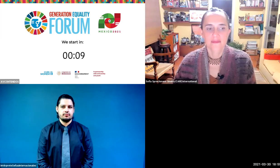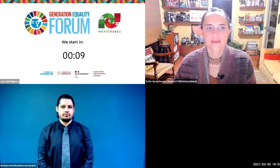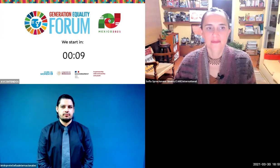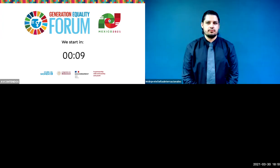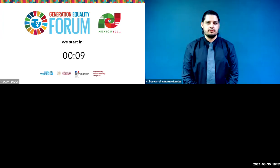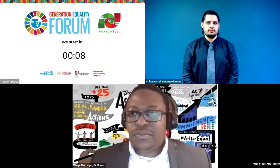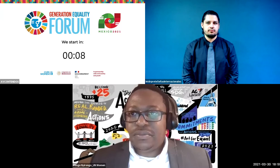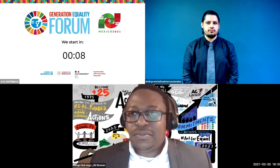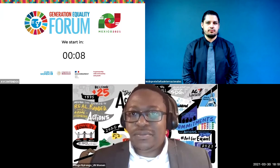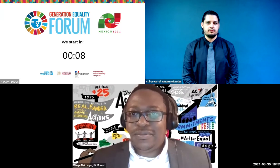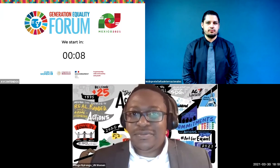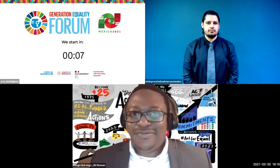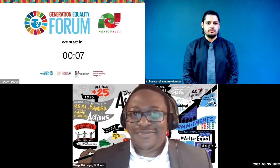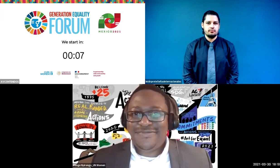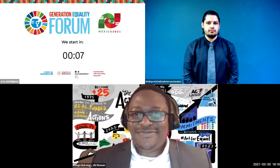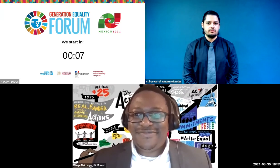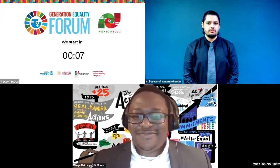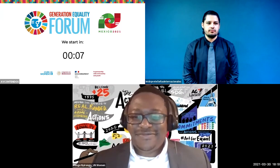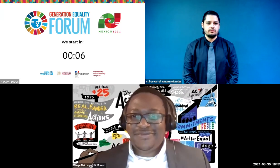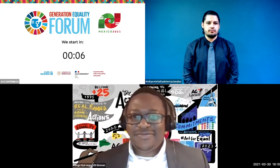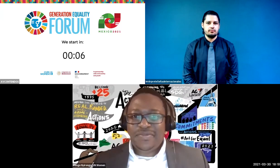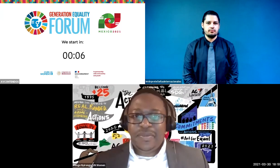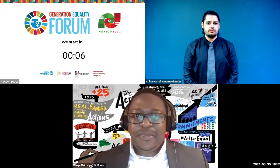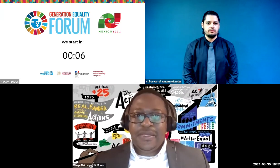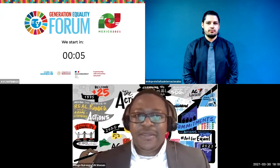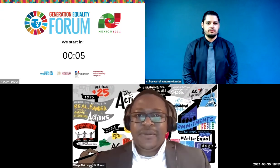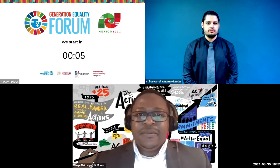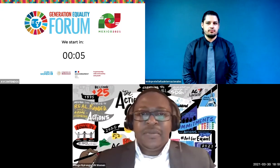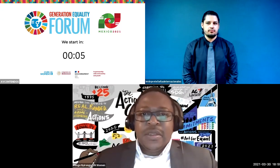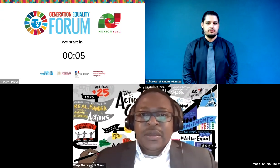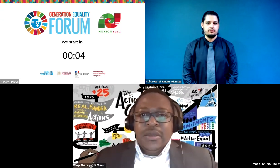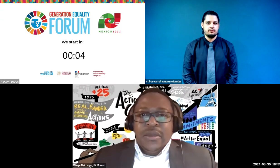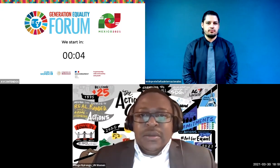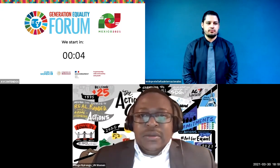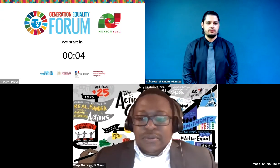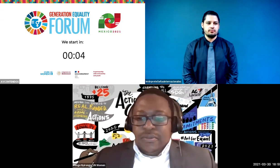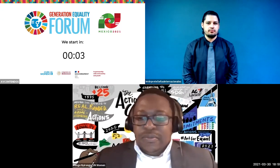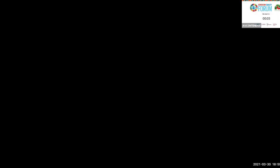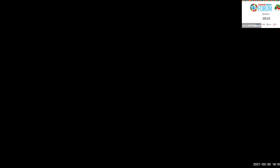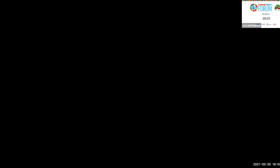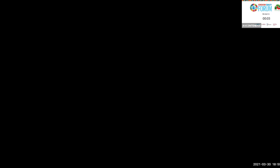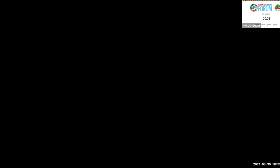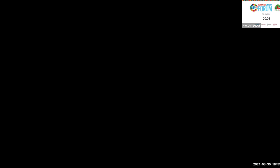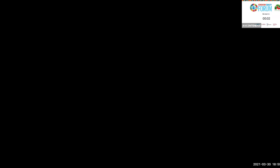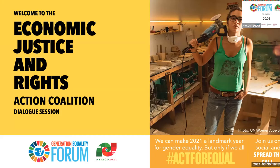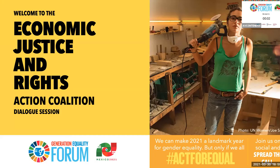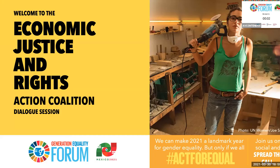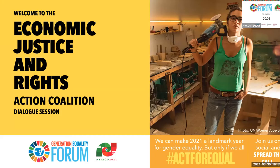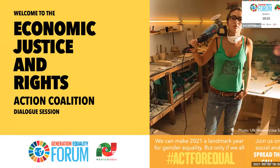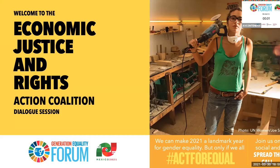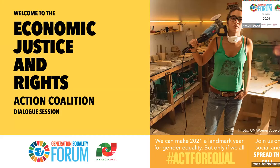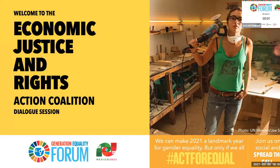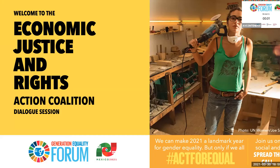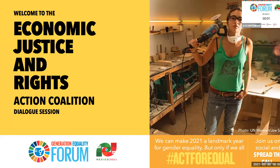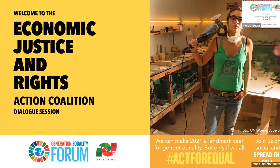speaking. The moderator will invite you to the floor, and that will be your cue to please turn on your